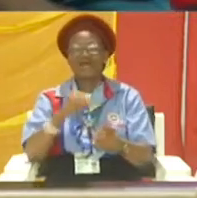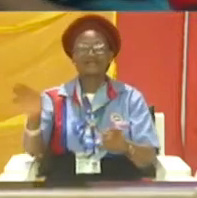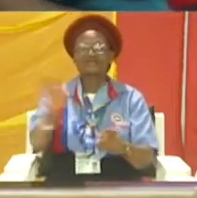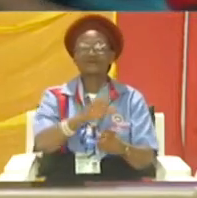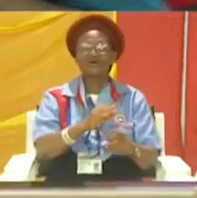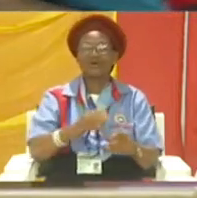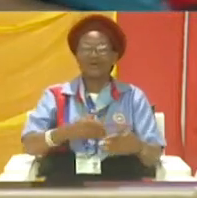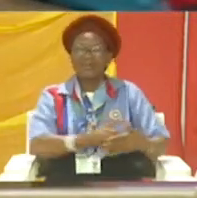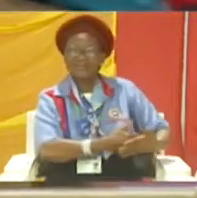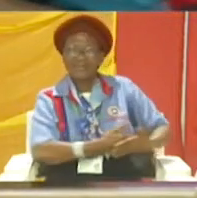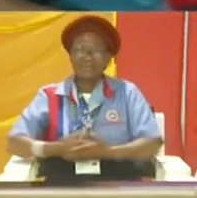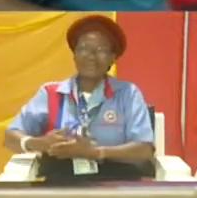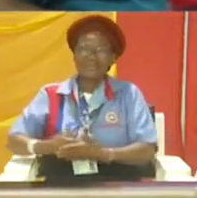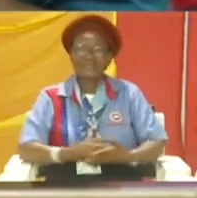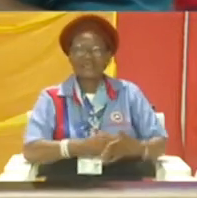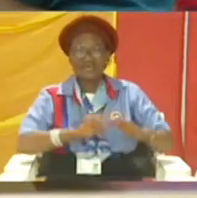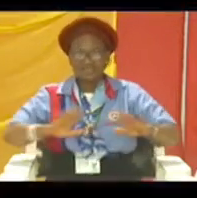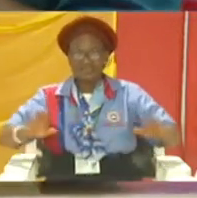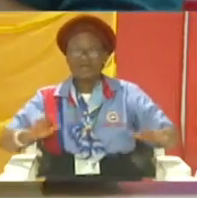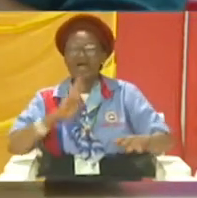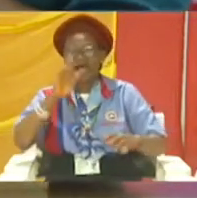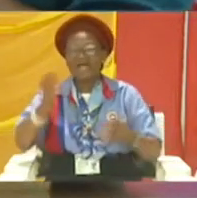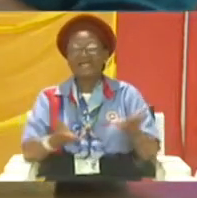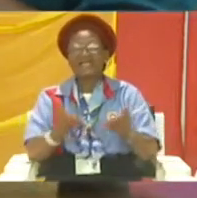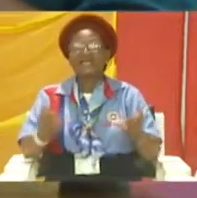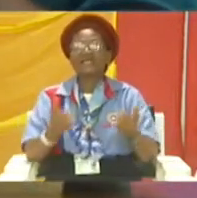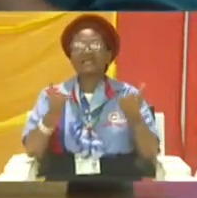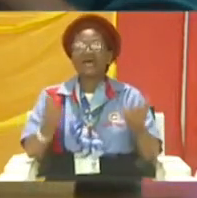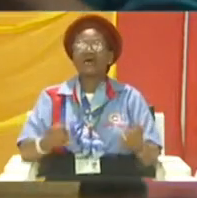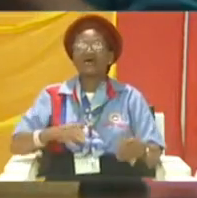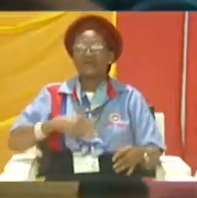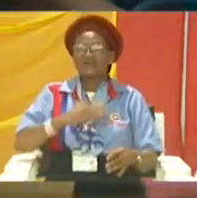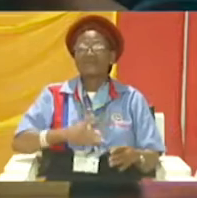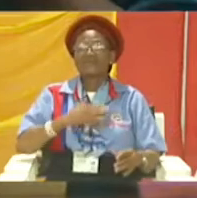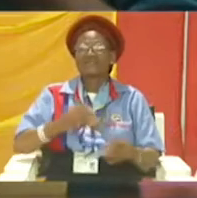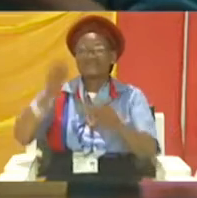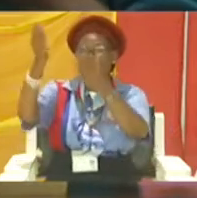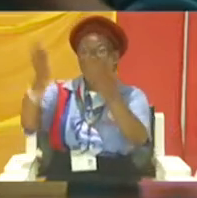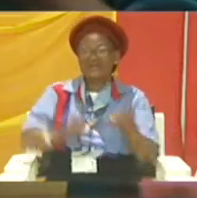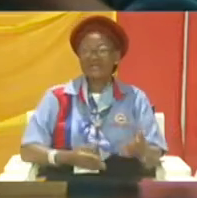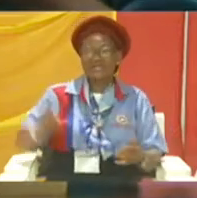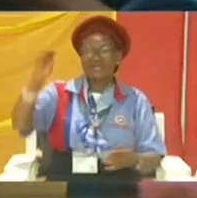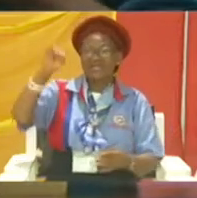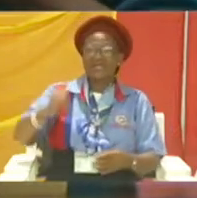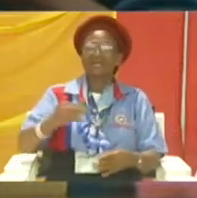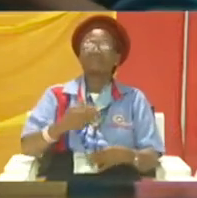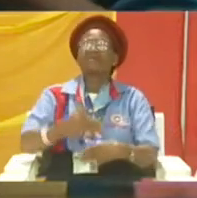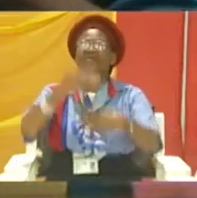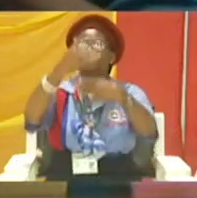now, please bring them forward so that we can pray for them.